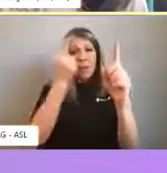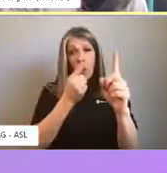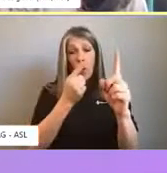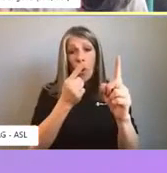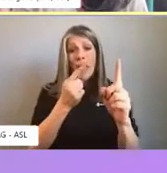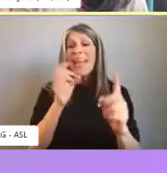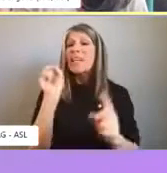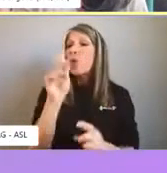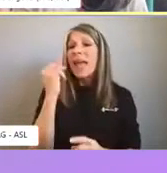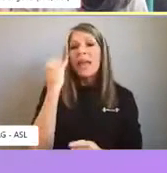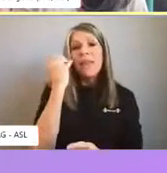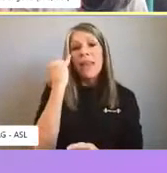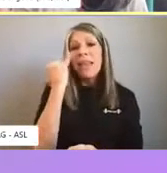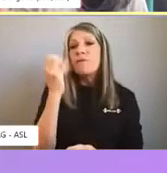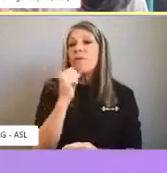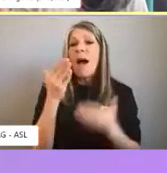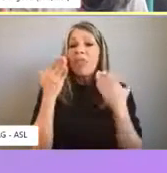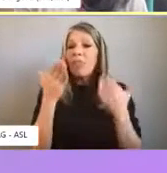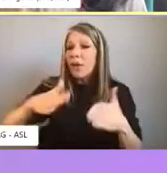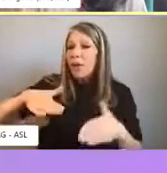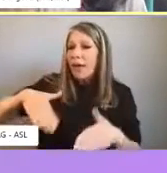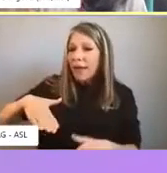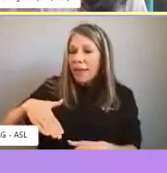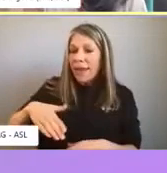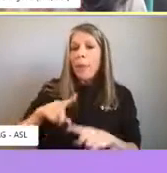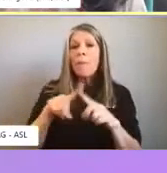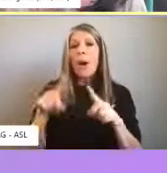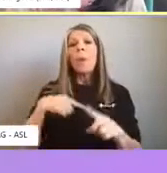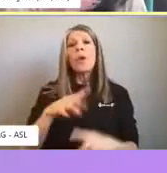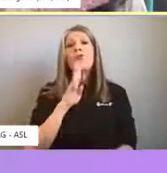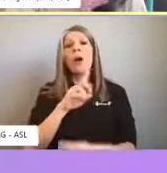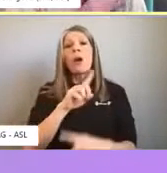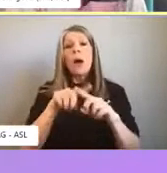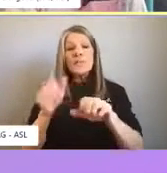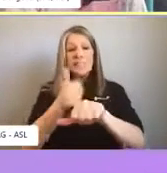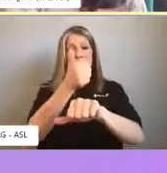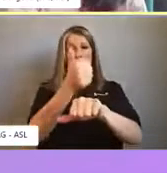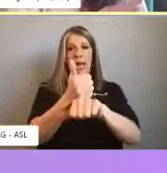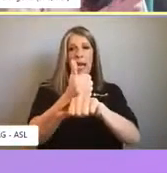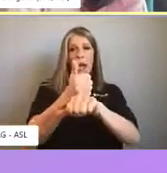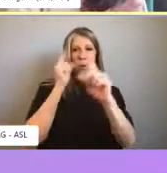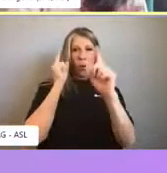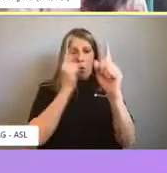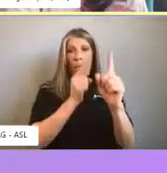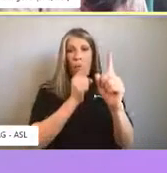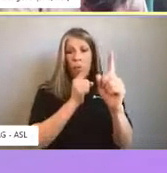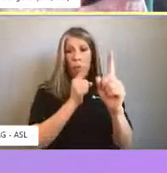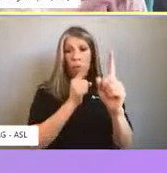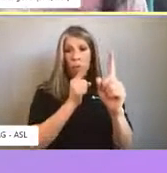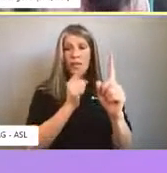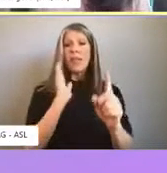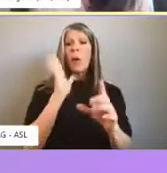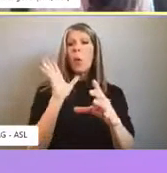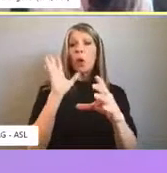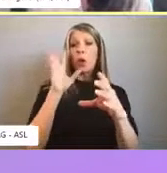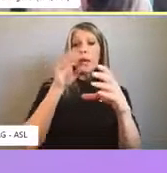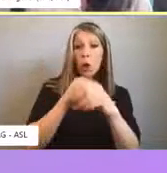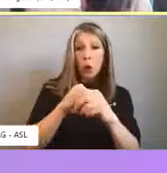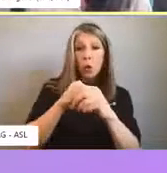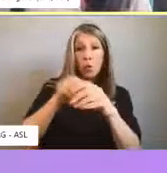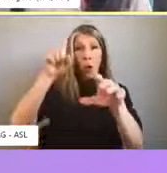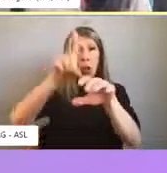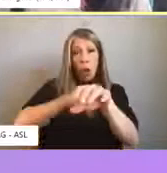you're not there yet. We're talking about setting up a framework that's going to include